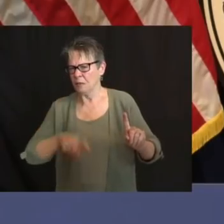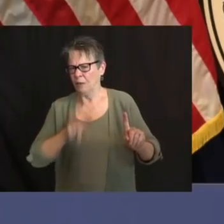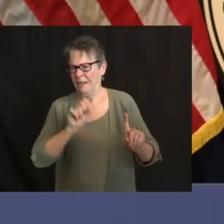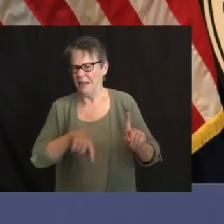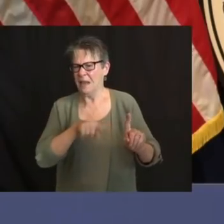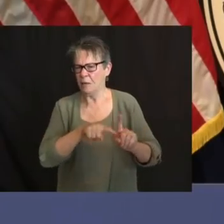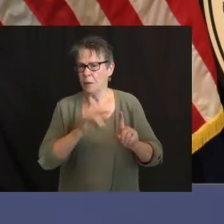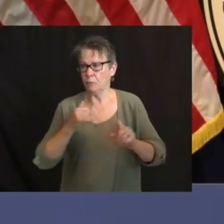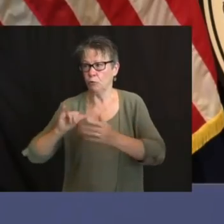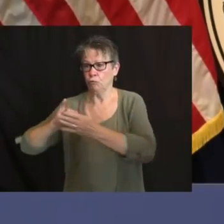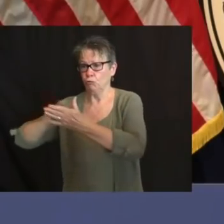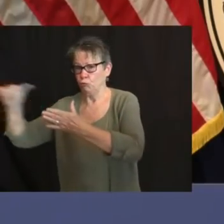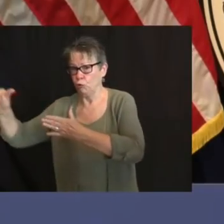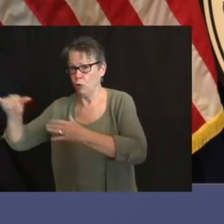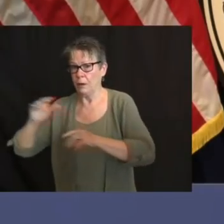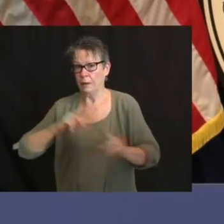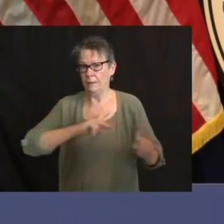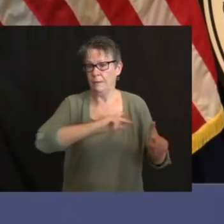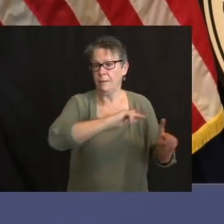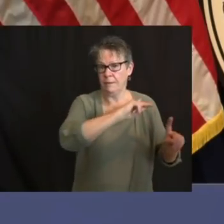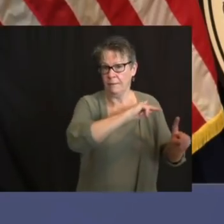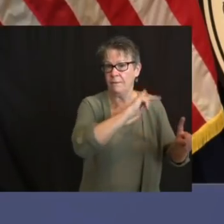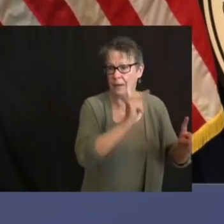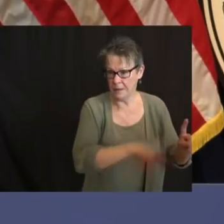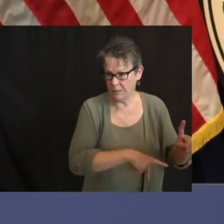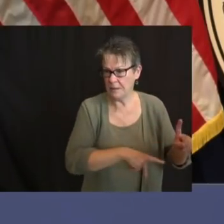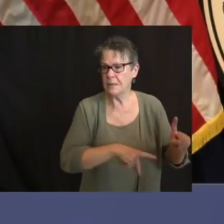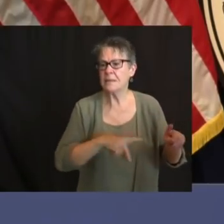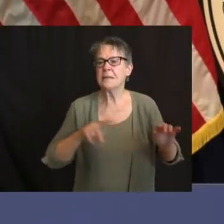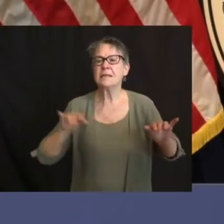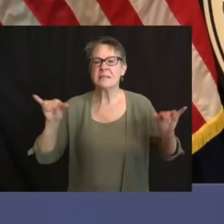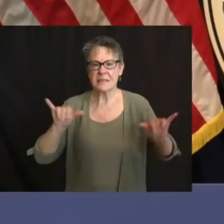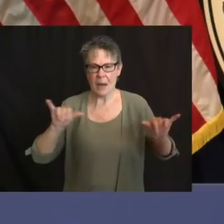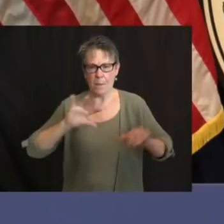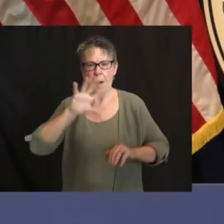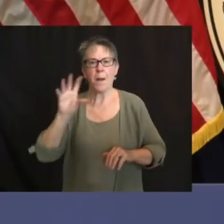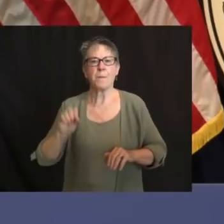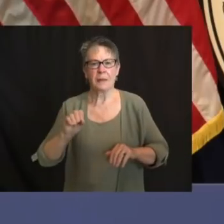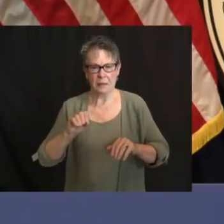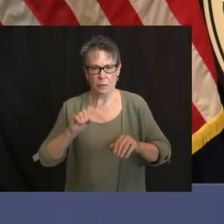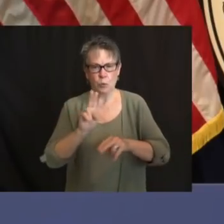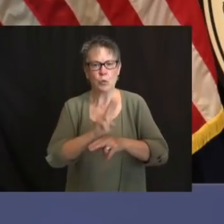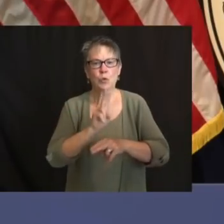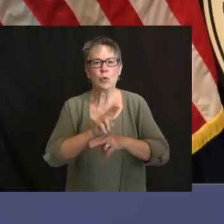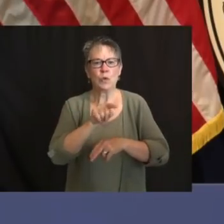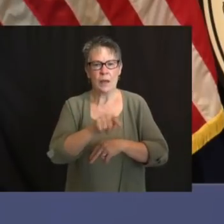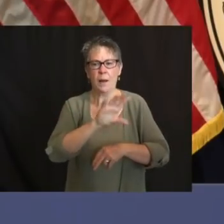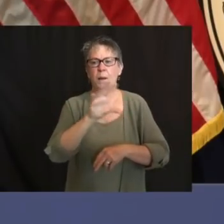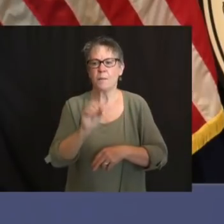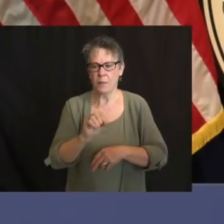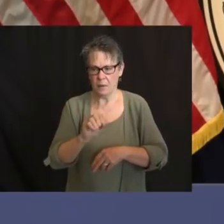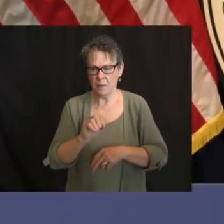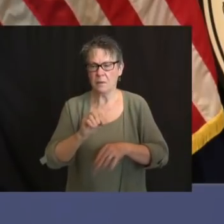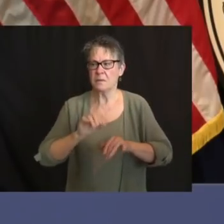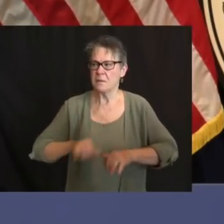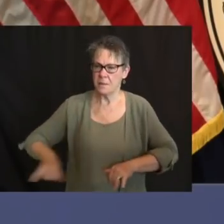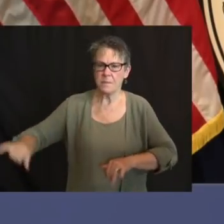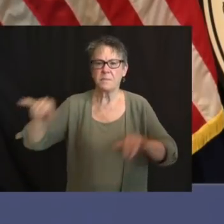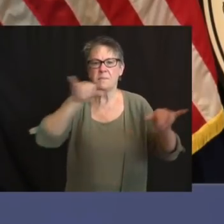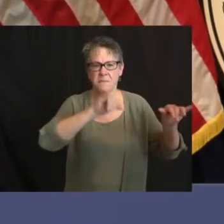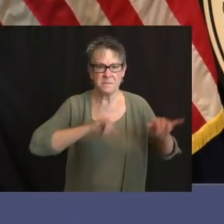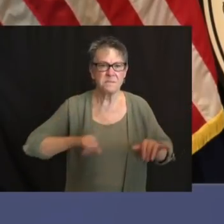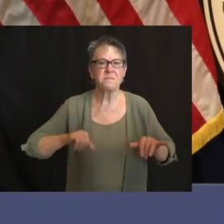we're in this, under the notion the virus knows no boundaries. The fact that we can have one common platform